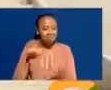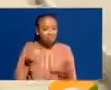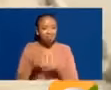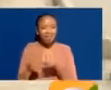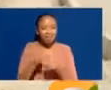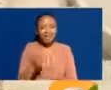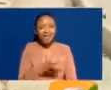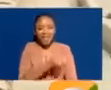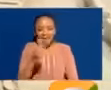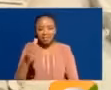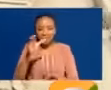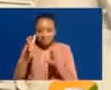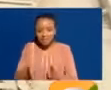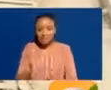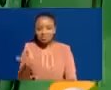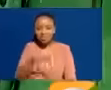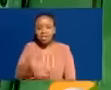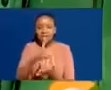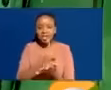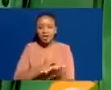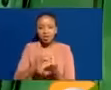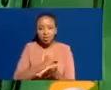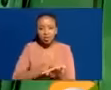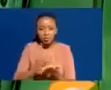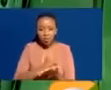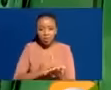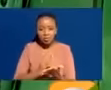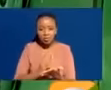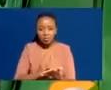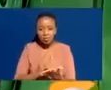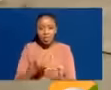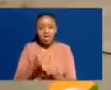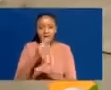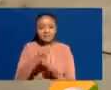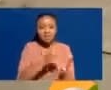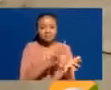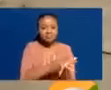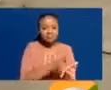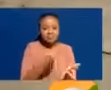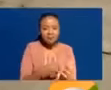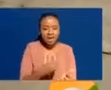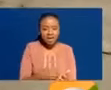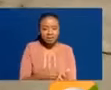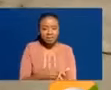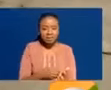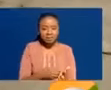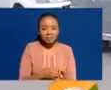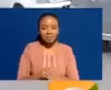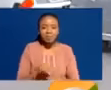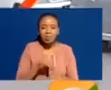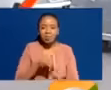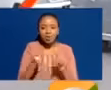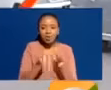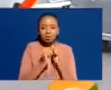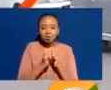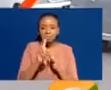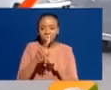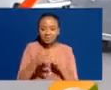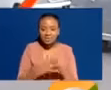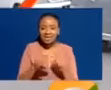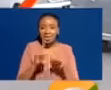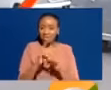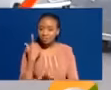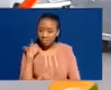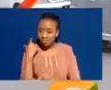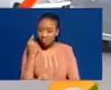an accountant in Donholm area minutes after depositing money in a bank on October 28th. On November 3rd,